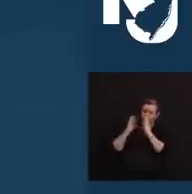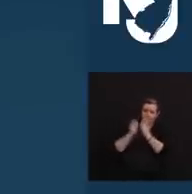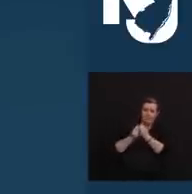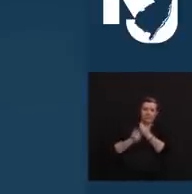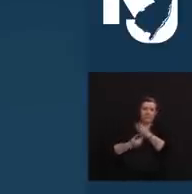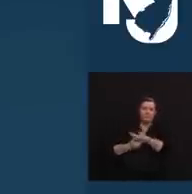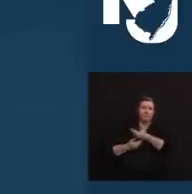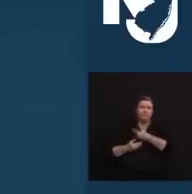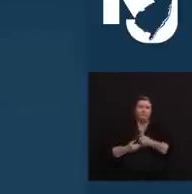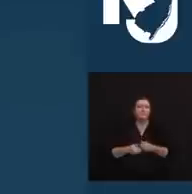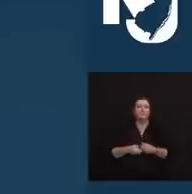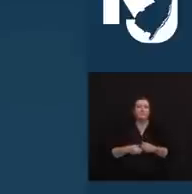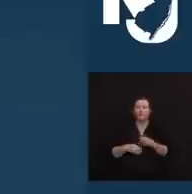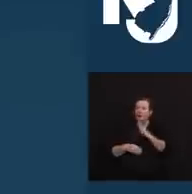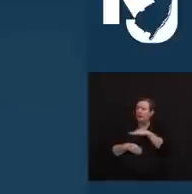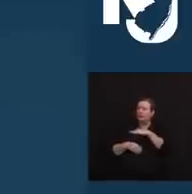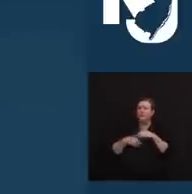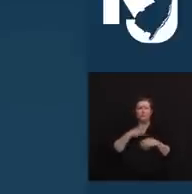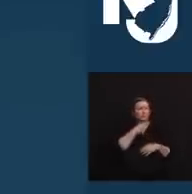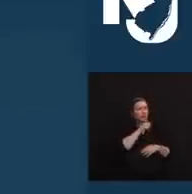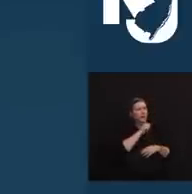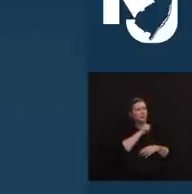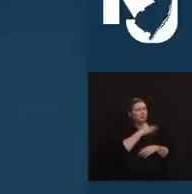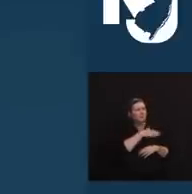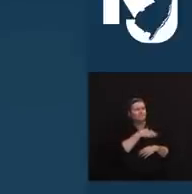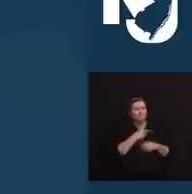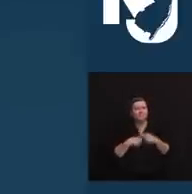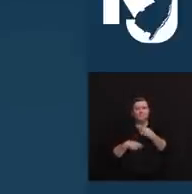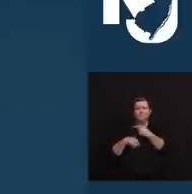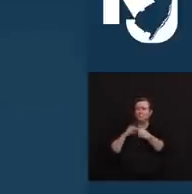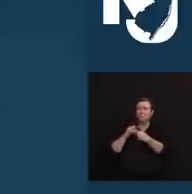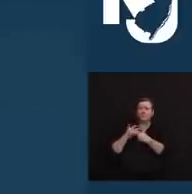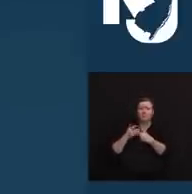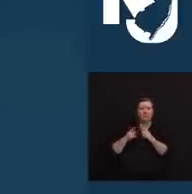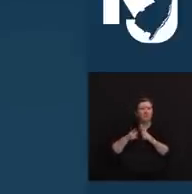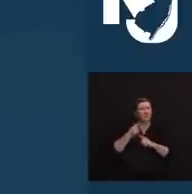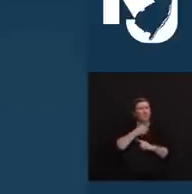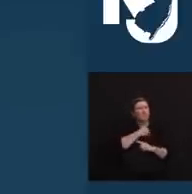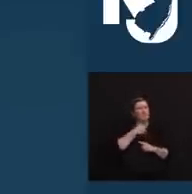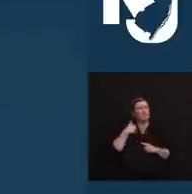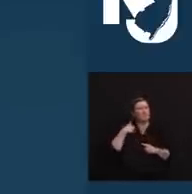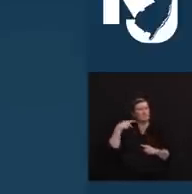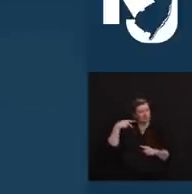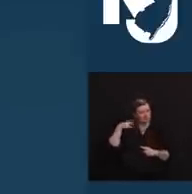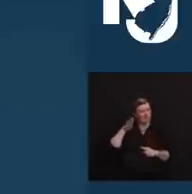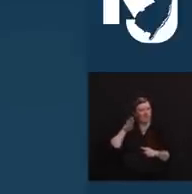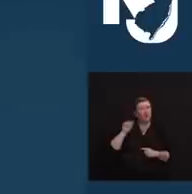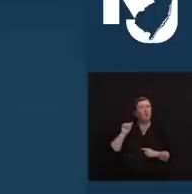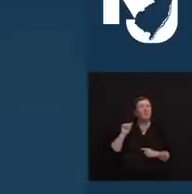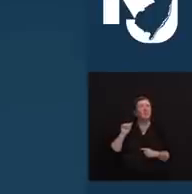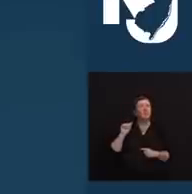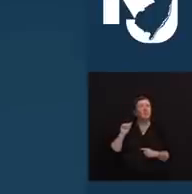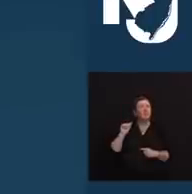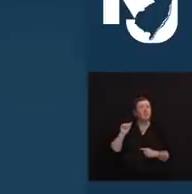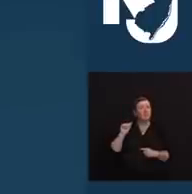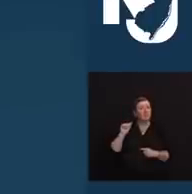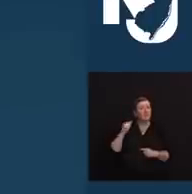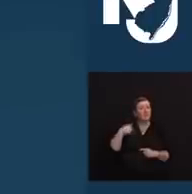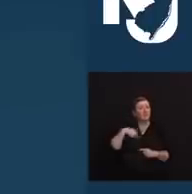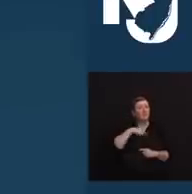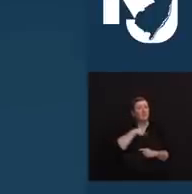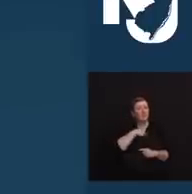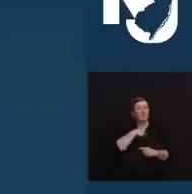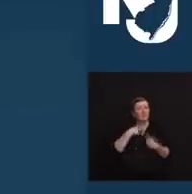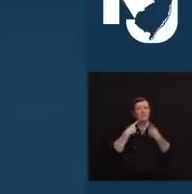well, as do Judy and Ed, this is not the first member of PBA Local 105 who we have eulogized. The fact of the